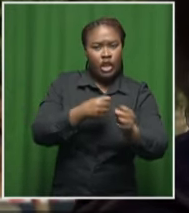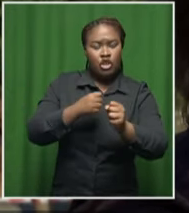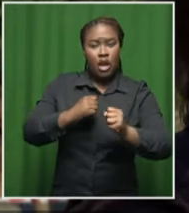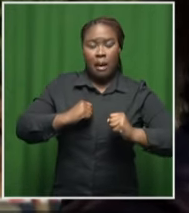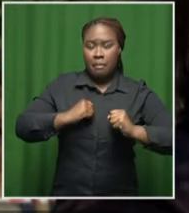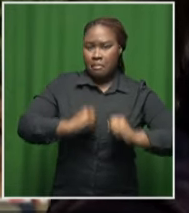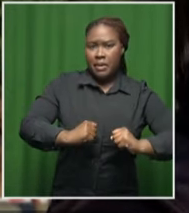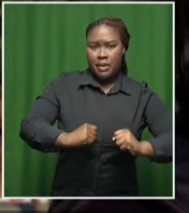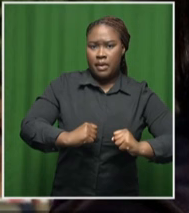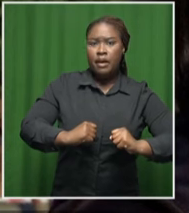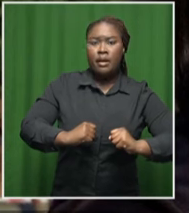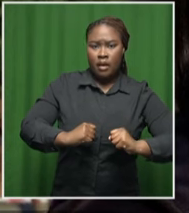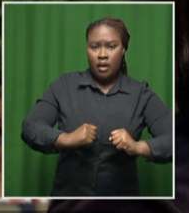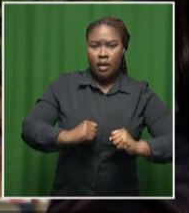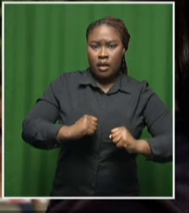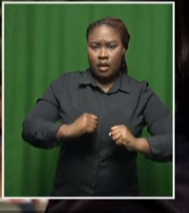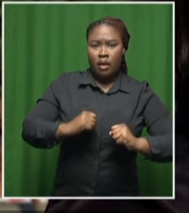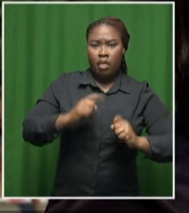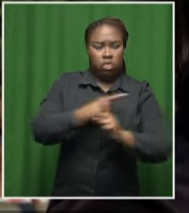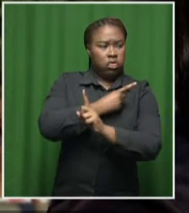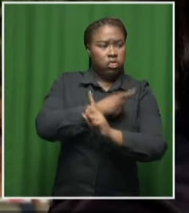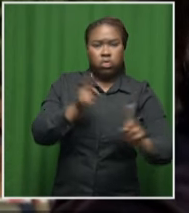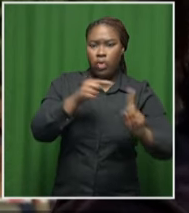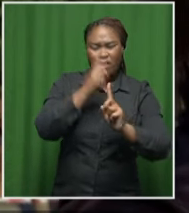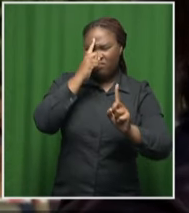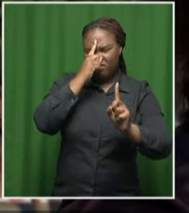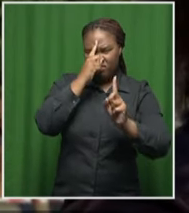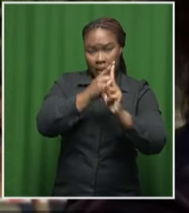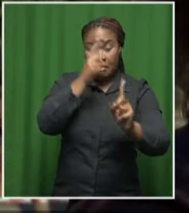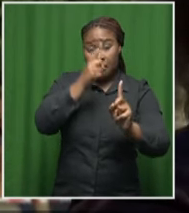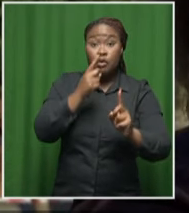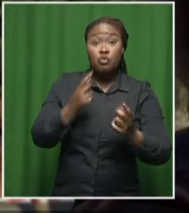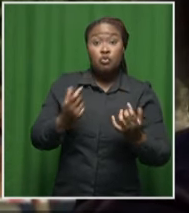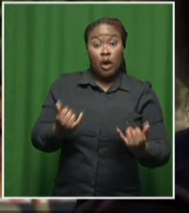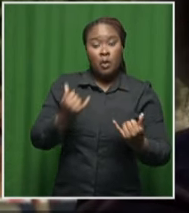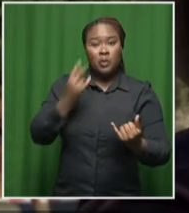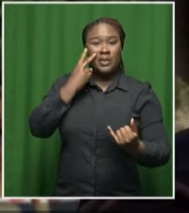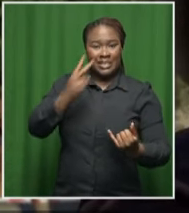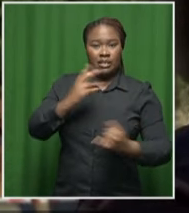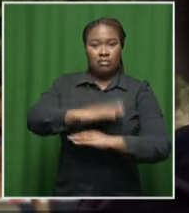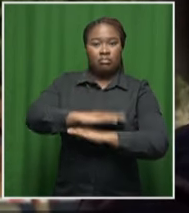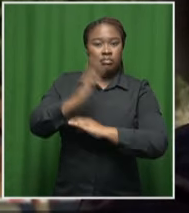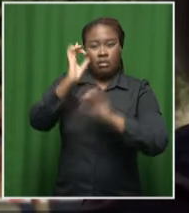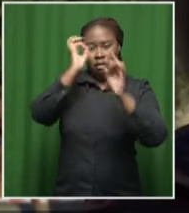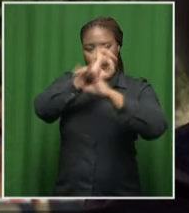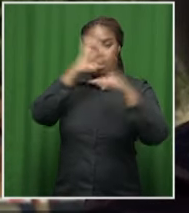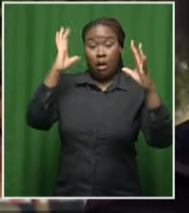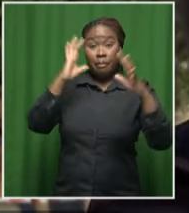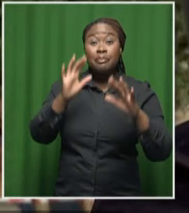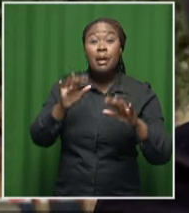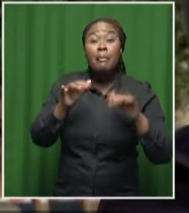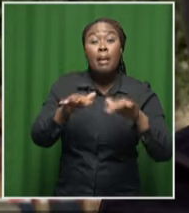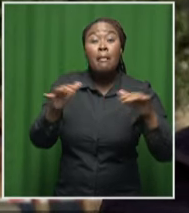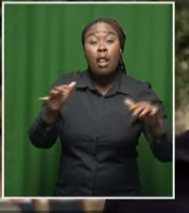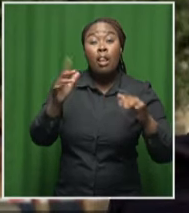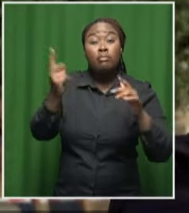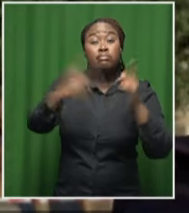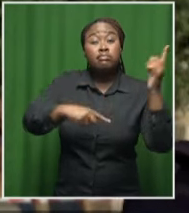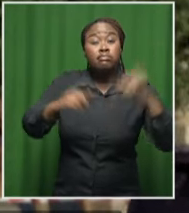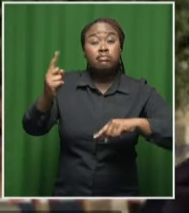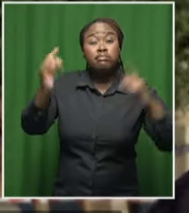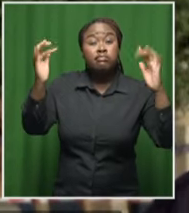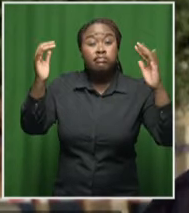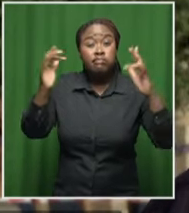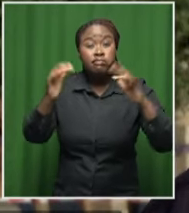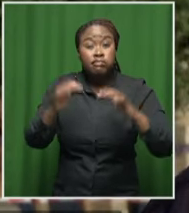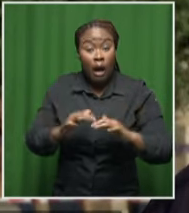for instance, will be a positive testament of that machinery. We're pulling together 15,000 DA